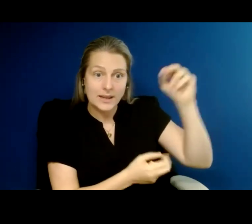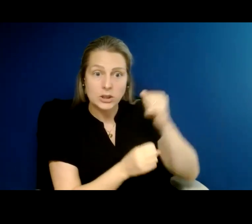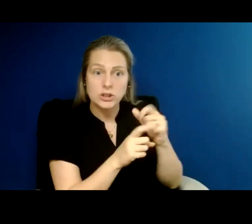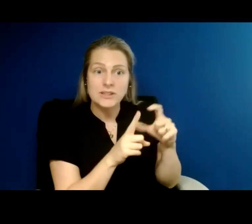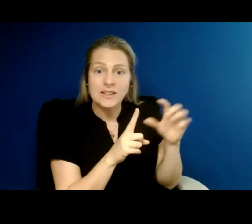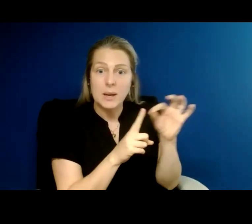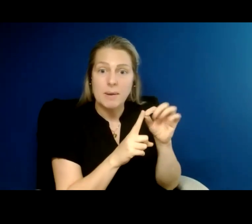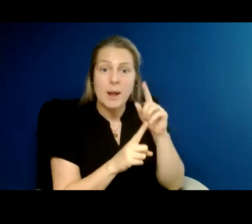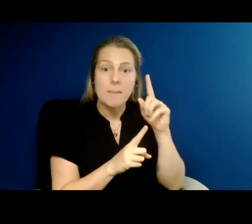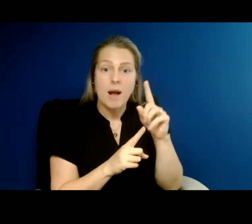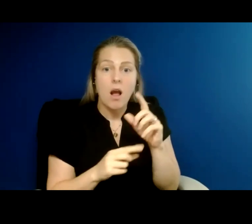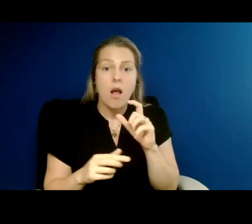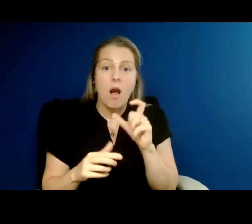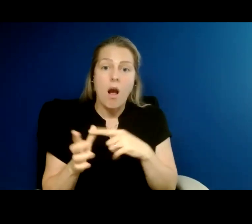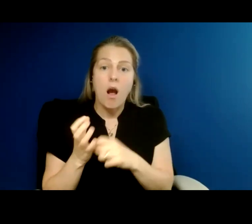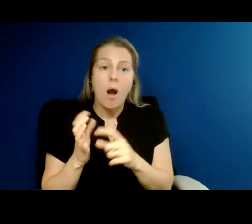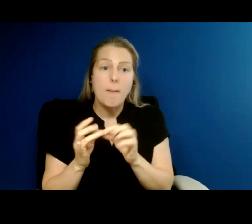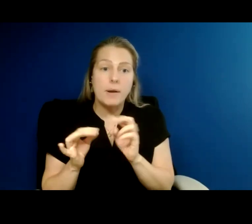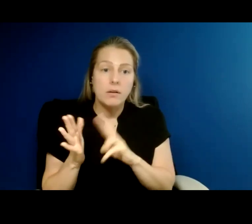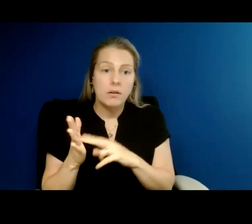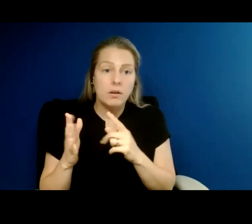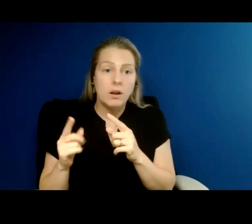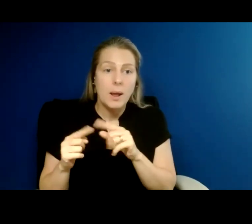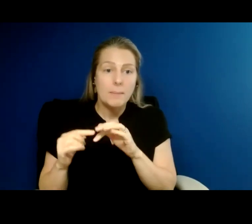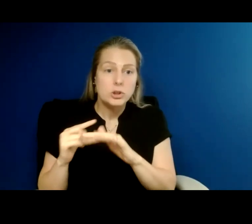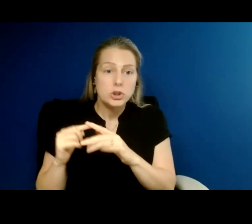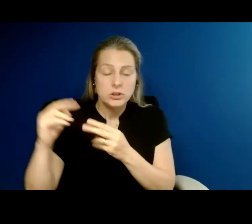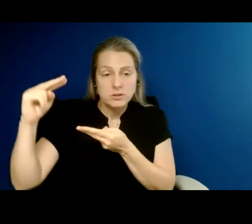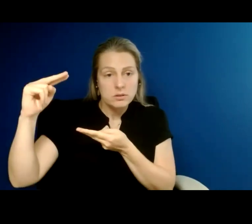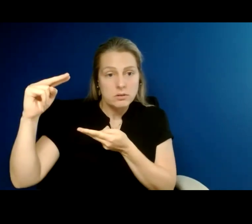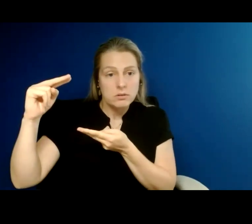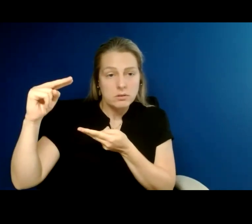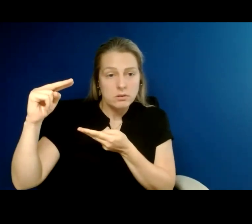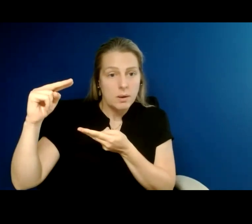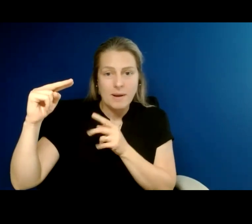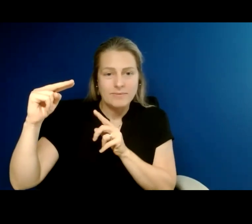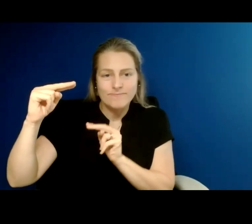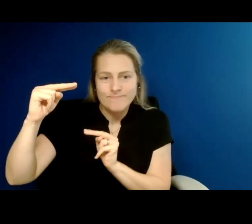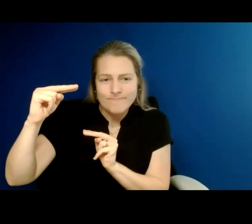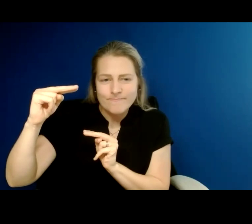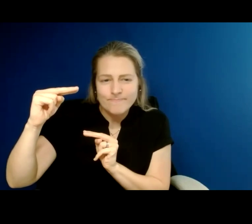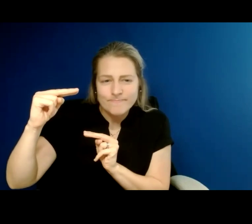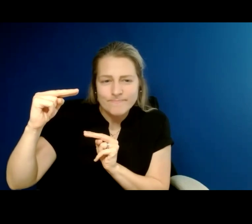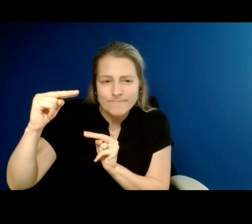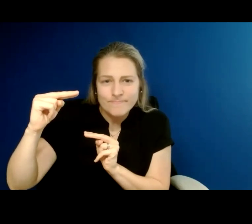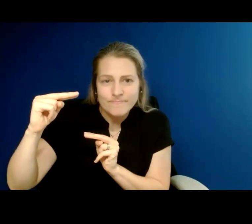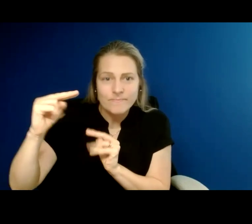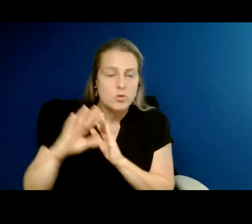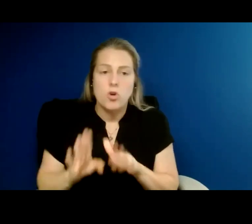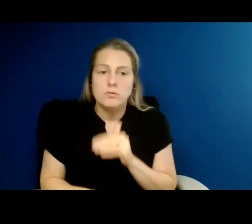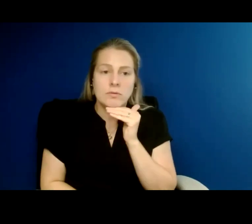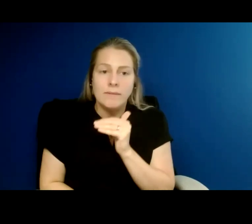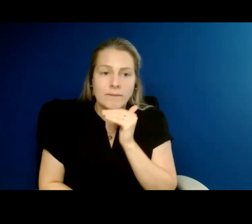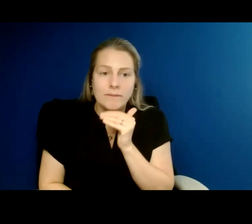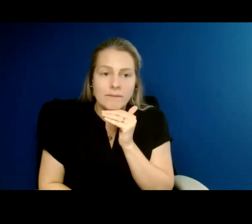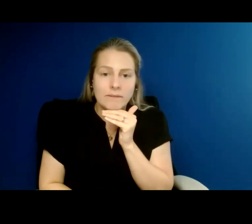at maybe 1/5 or less of the speed or scale that's required. And the material footprint hasn't even begun falling.